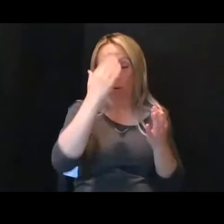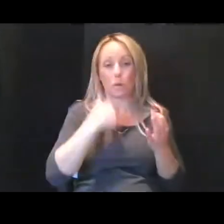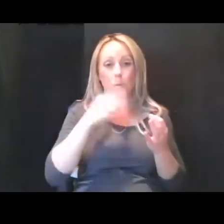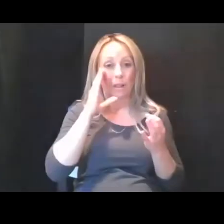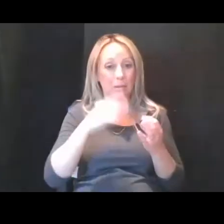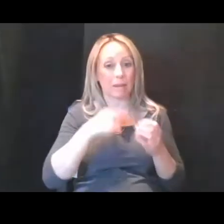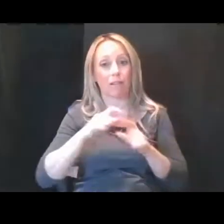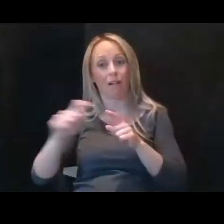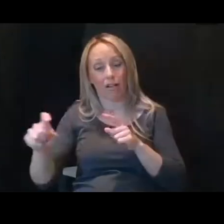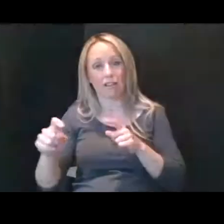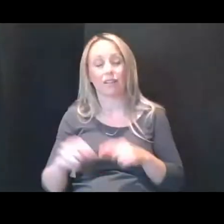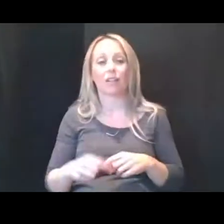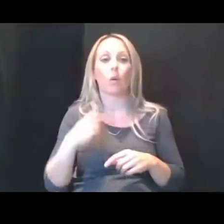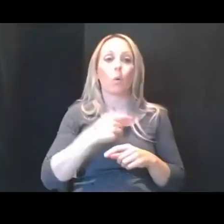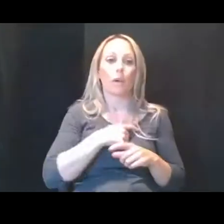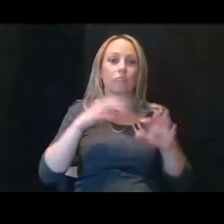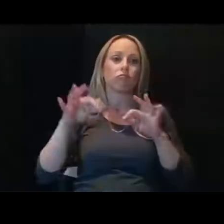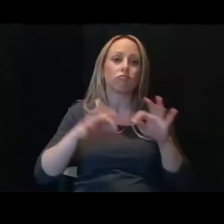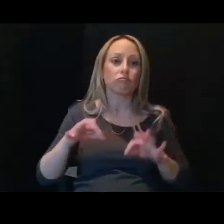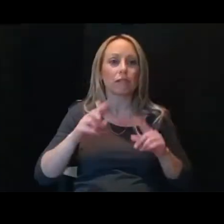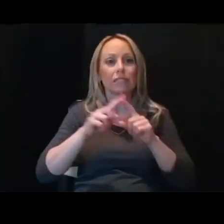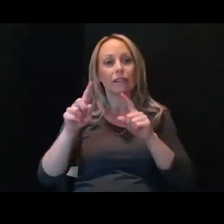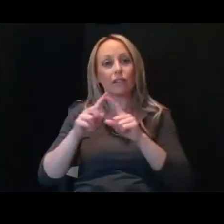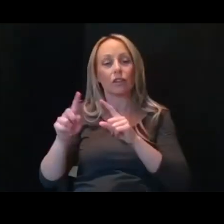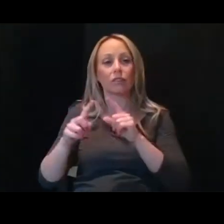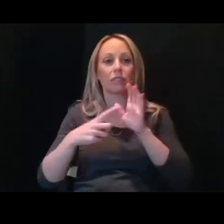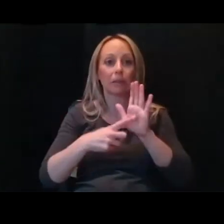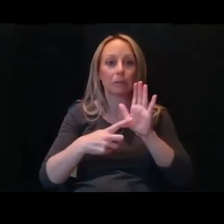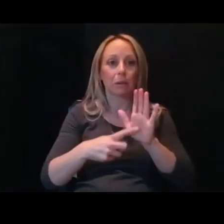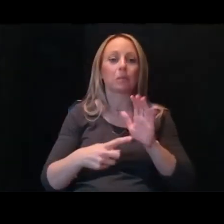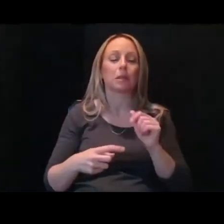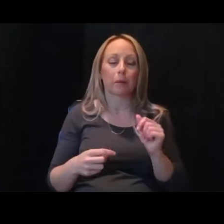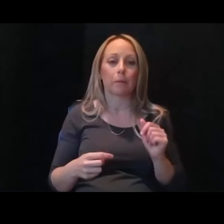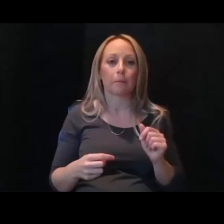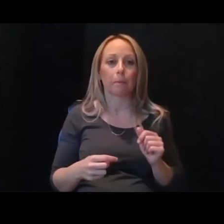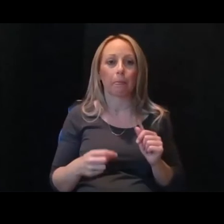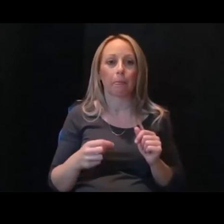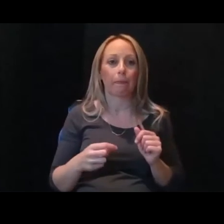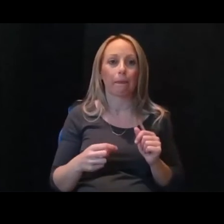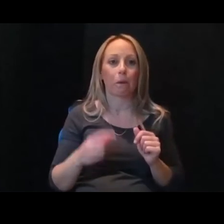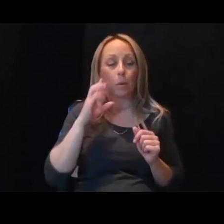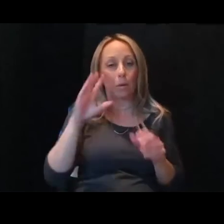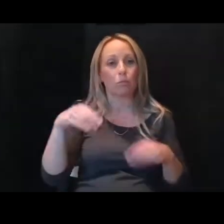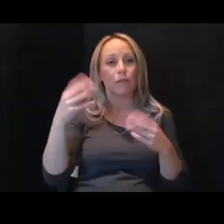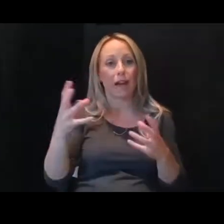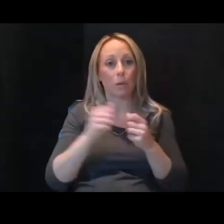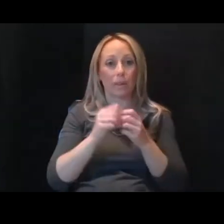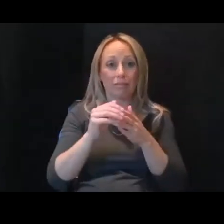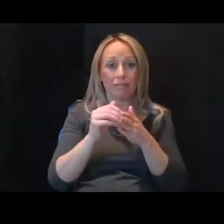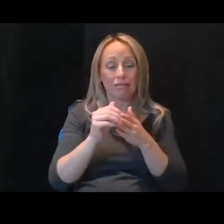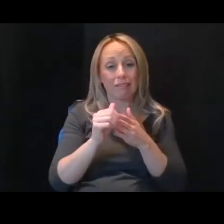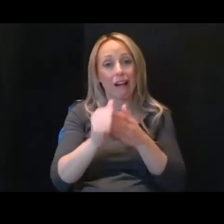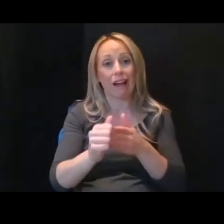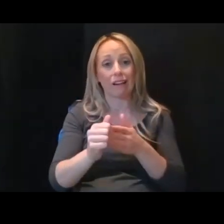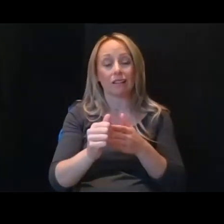to look for should they develop COVID-19 as a result of their exposure. We'll provide them with guidance regarding their